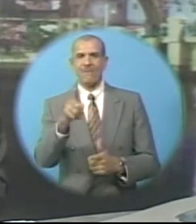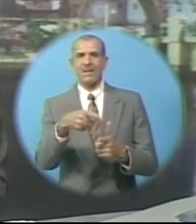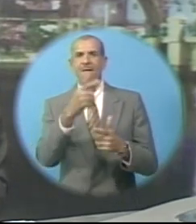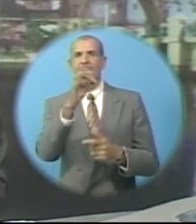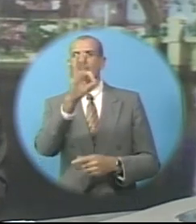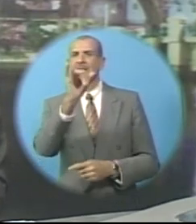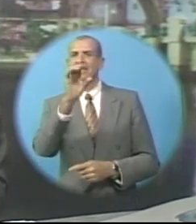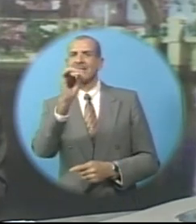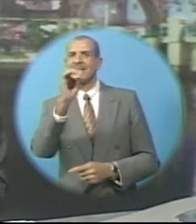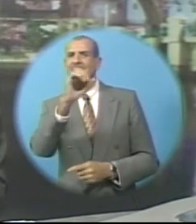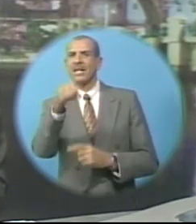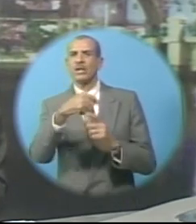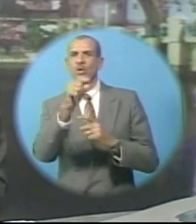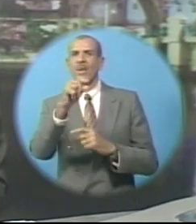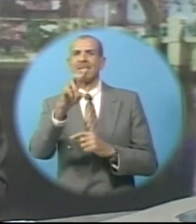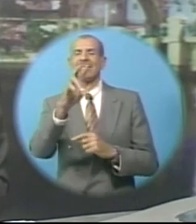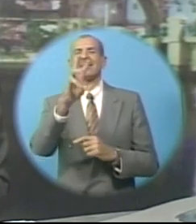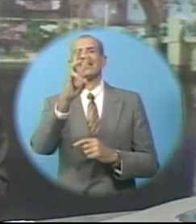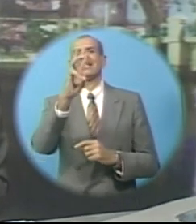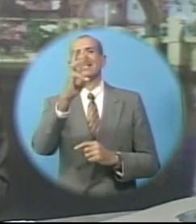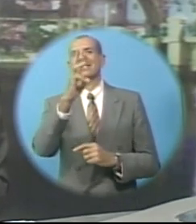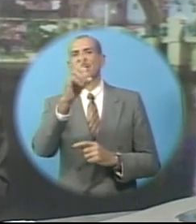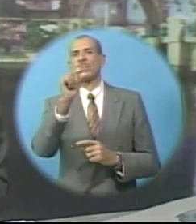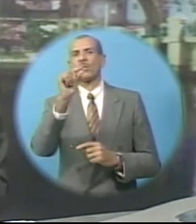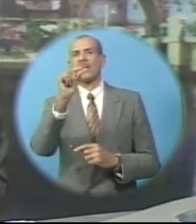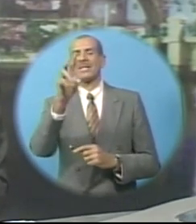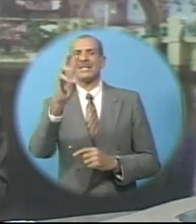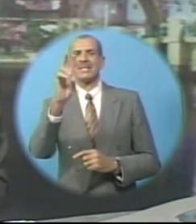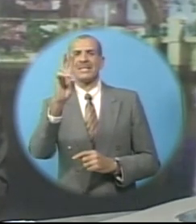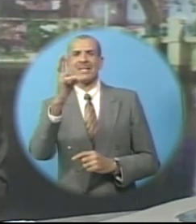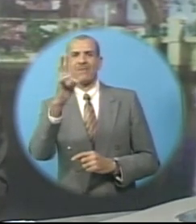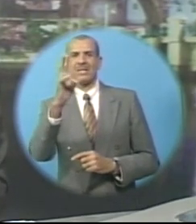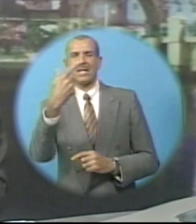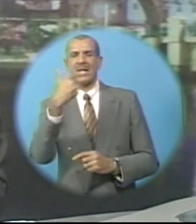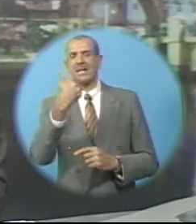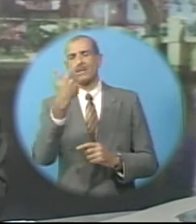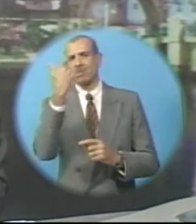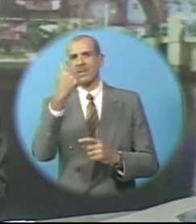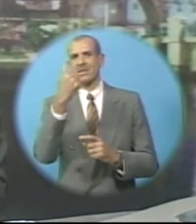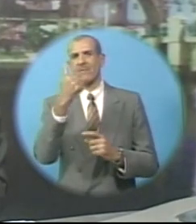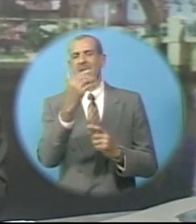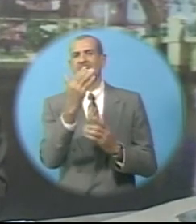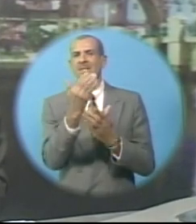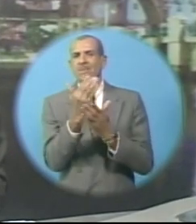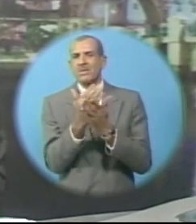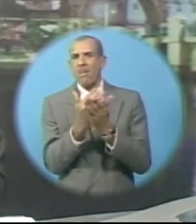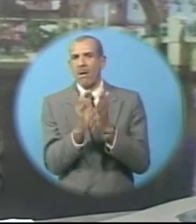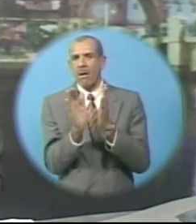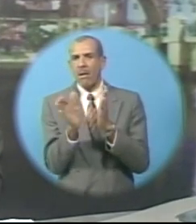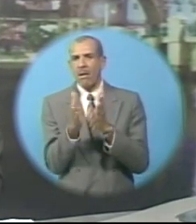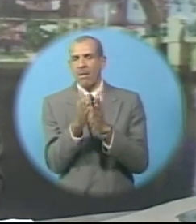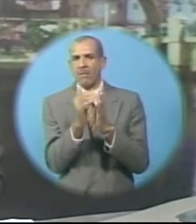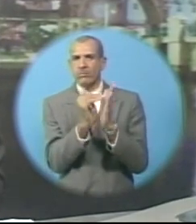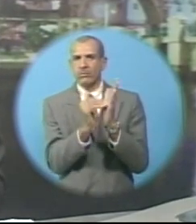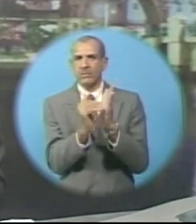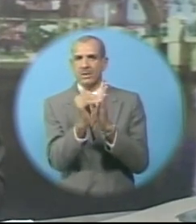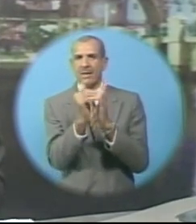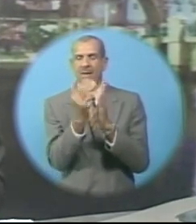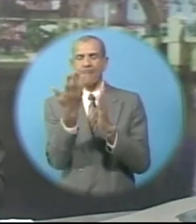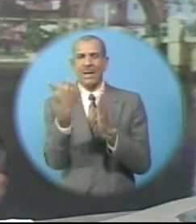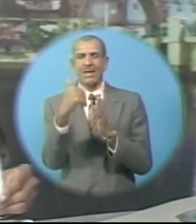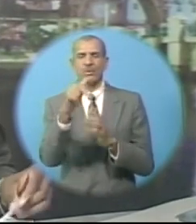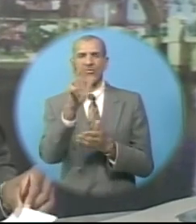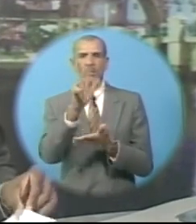year 2016-2017. He says this resulted in a small appreciation in the exchange rate within the last